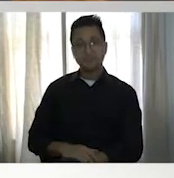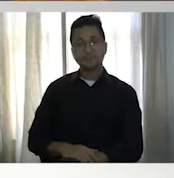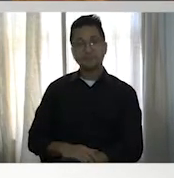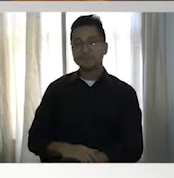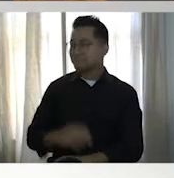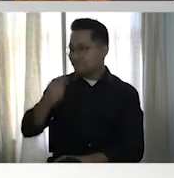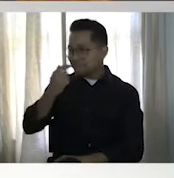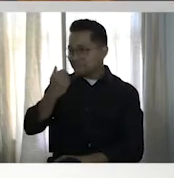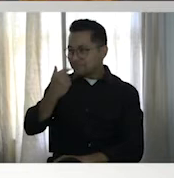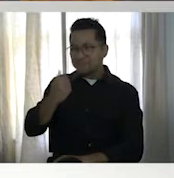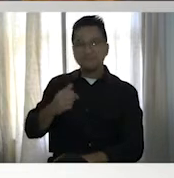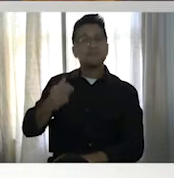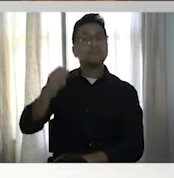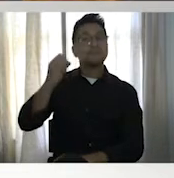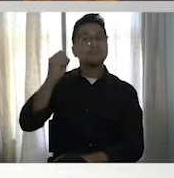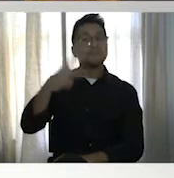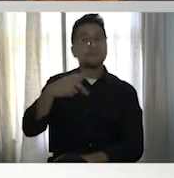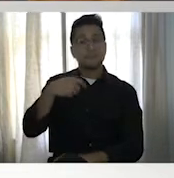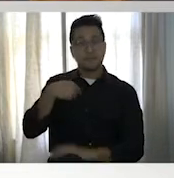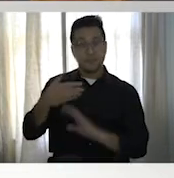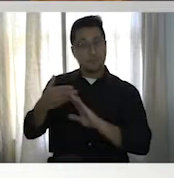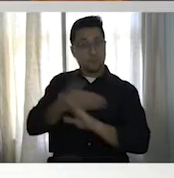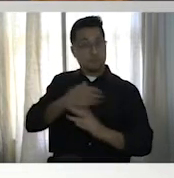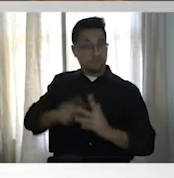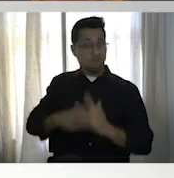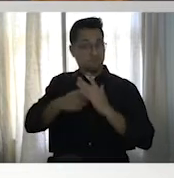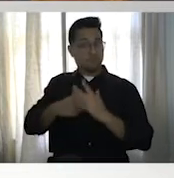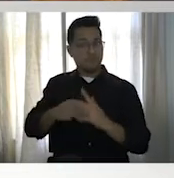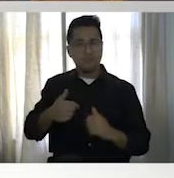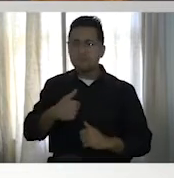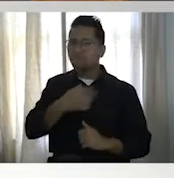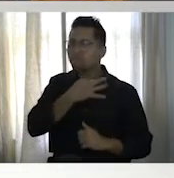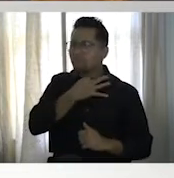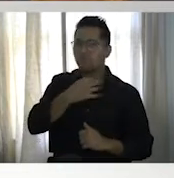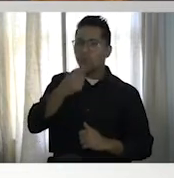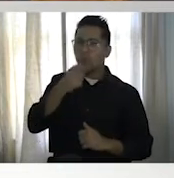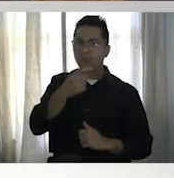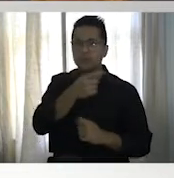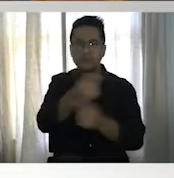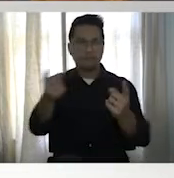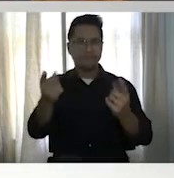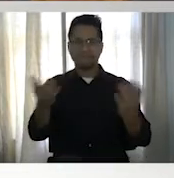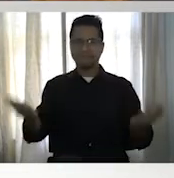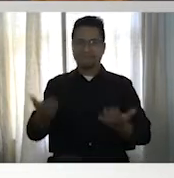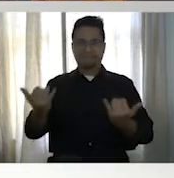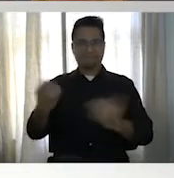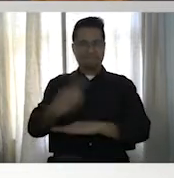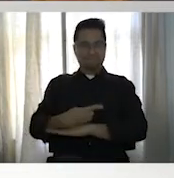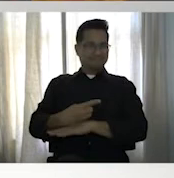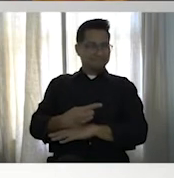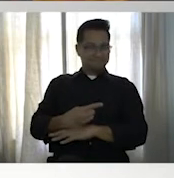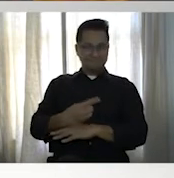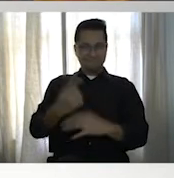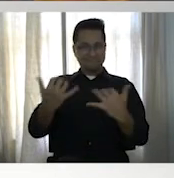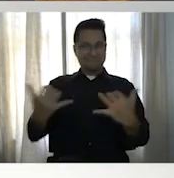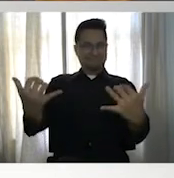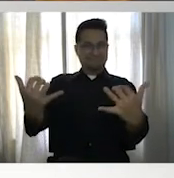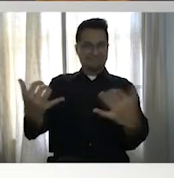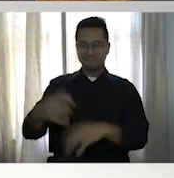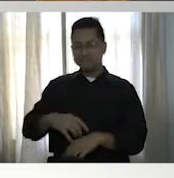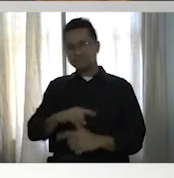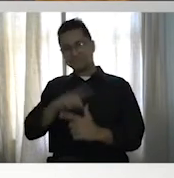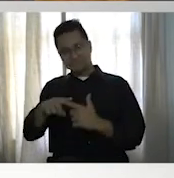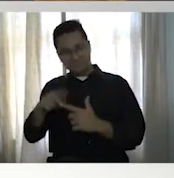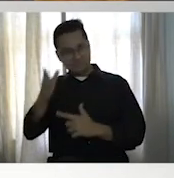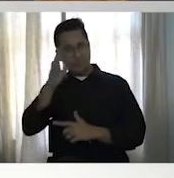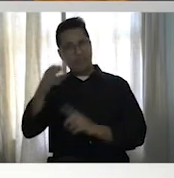that slide? Okay, so before we get started, we'd like to know who we have in our audience. And then we'll tell you a little bit